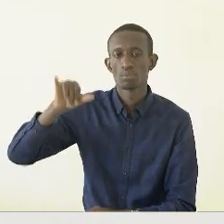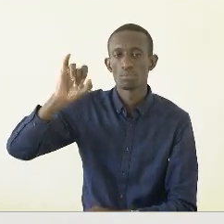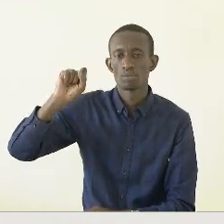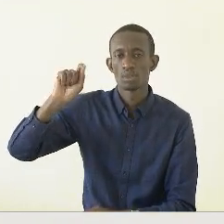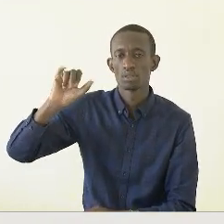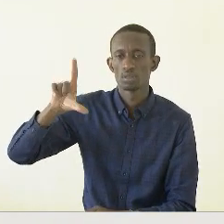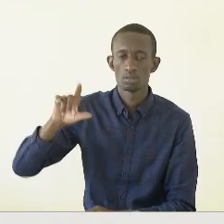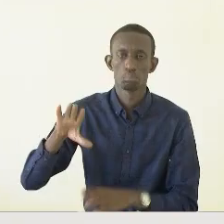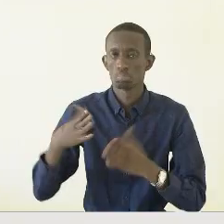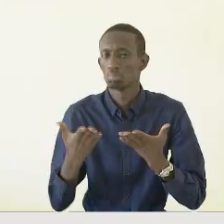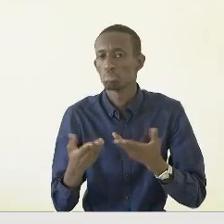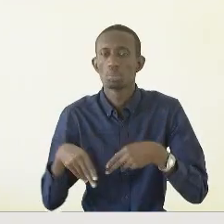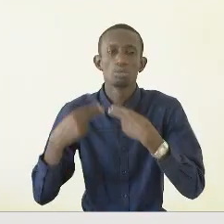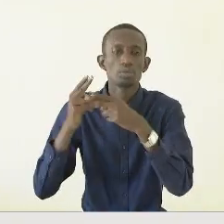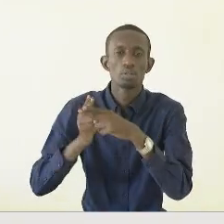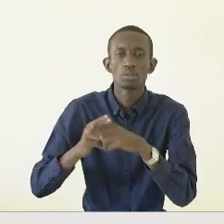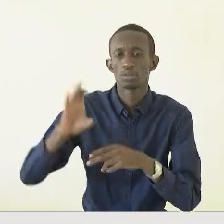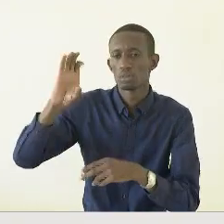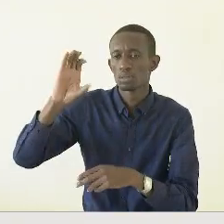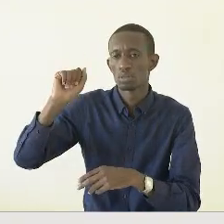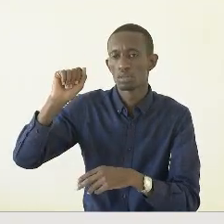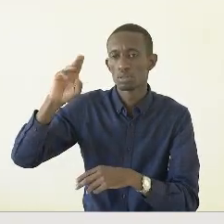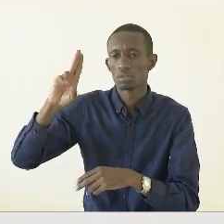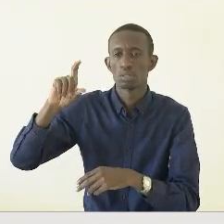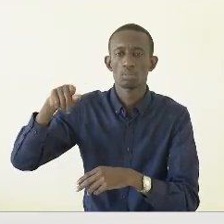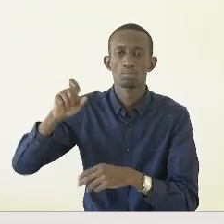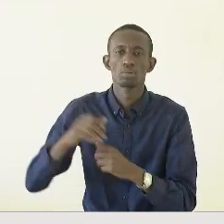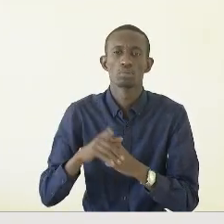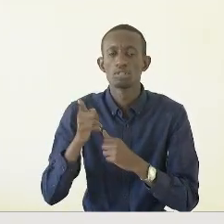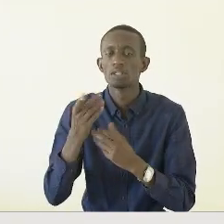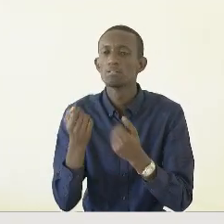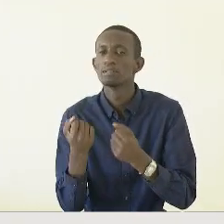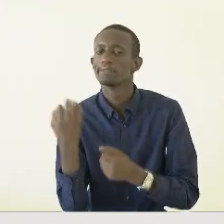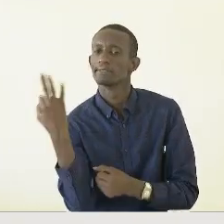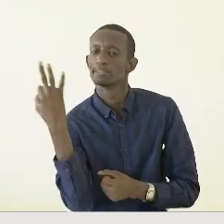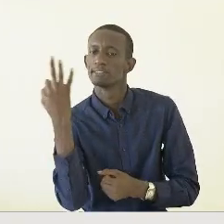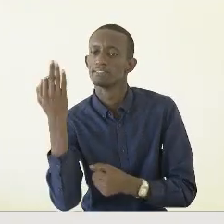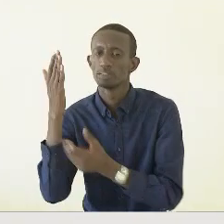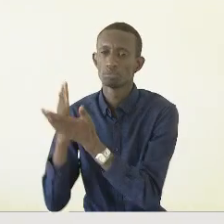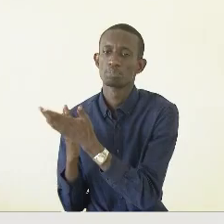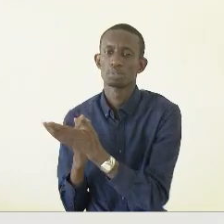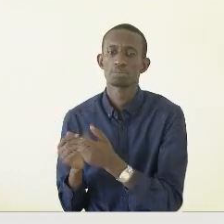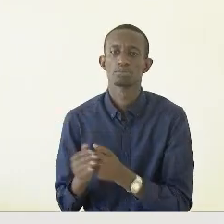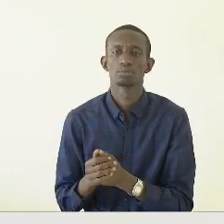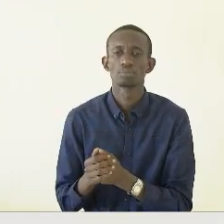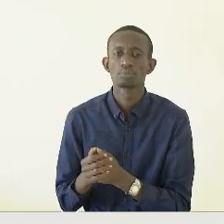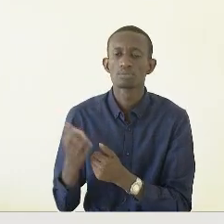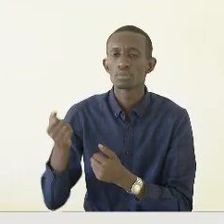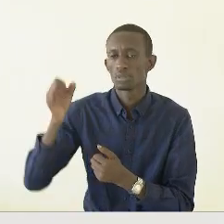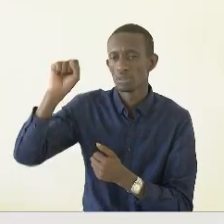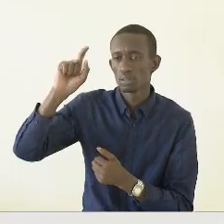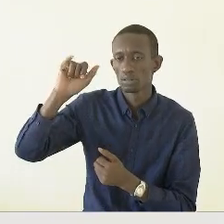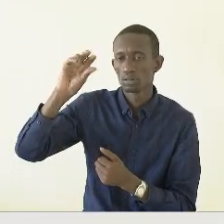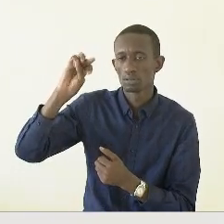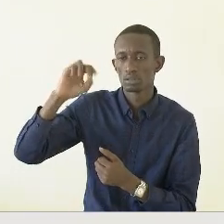we can even call it carpel. This one is made up of three main parts. It has the